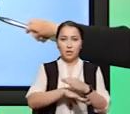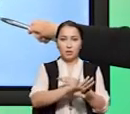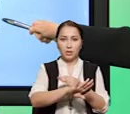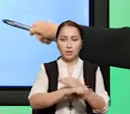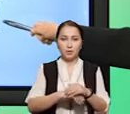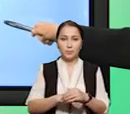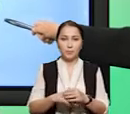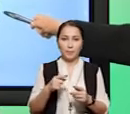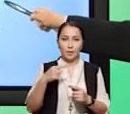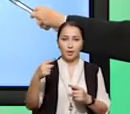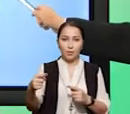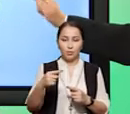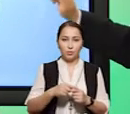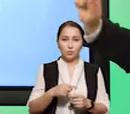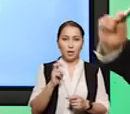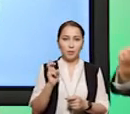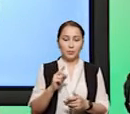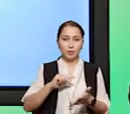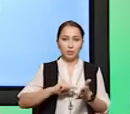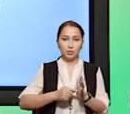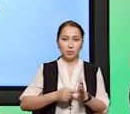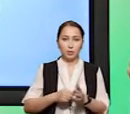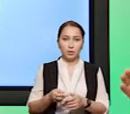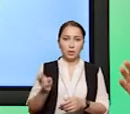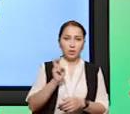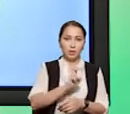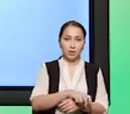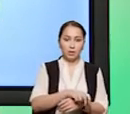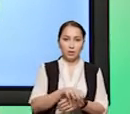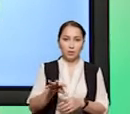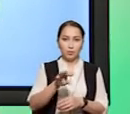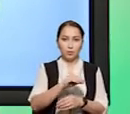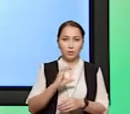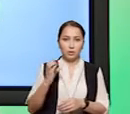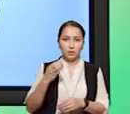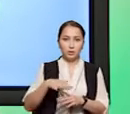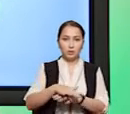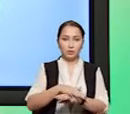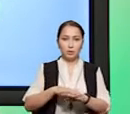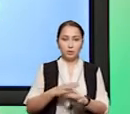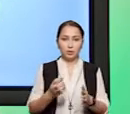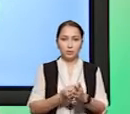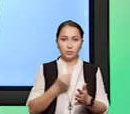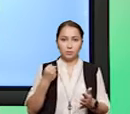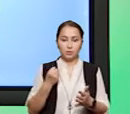tirqishni to'g'risidagi B nuqtaga kelib, u yerda kumush qatlamini hosil qiladi.